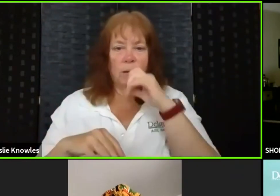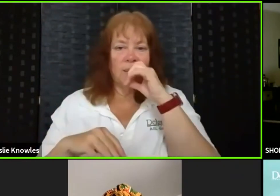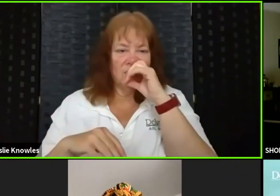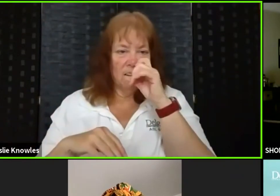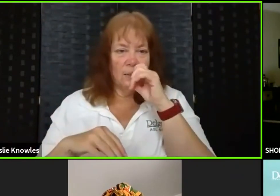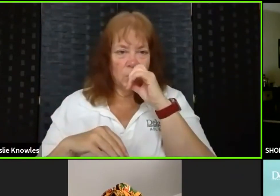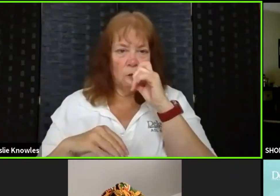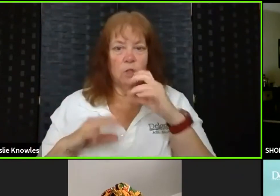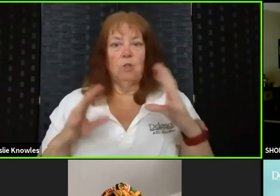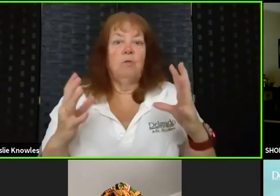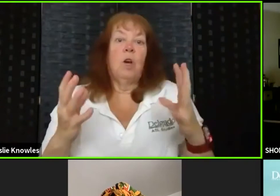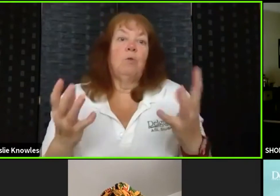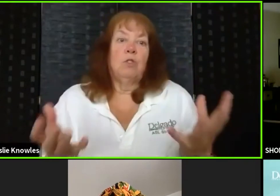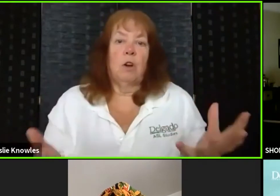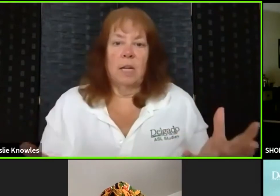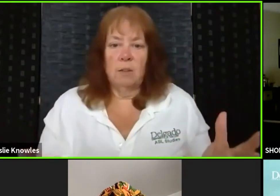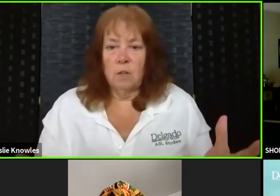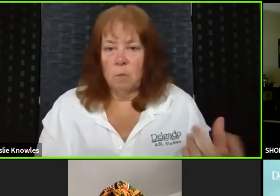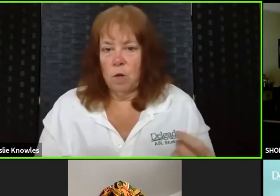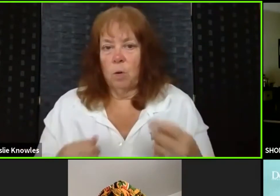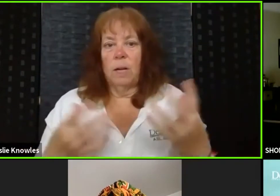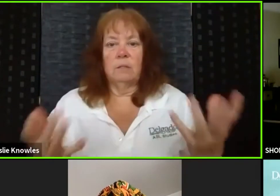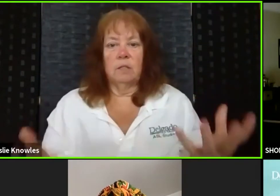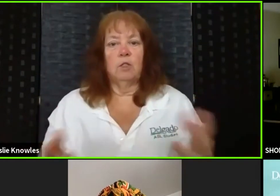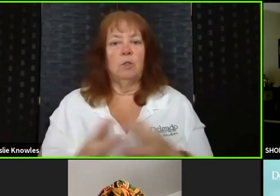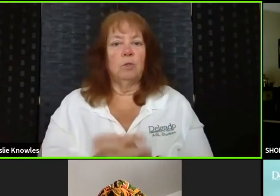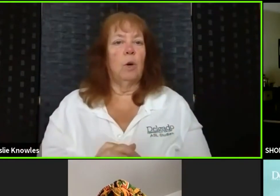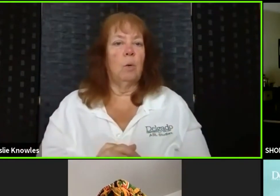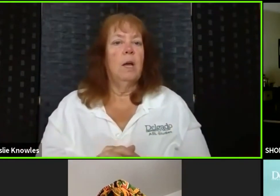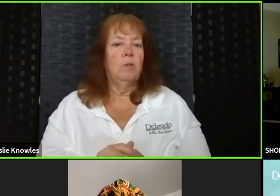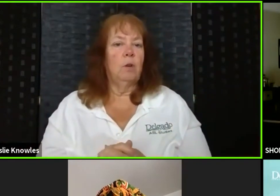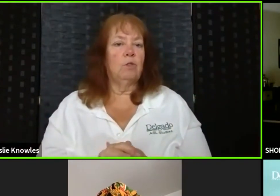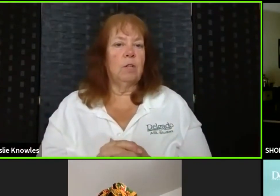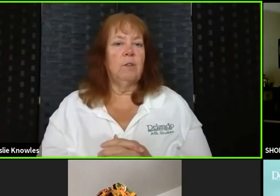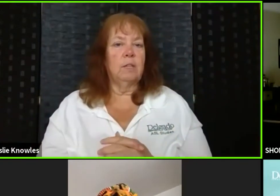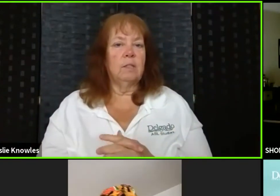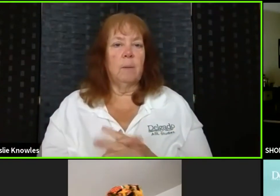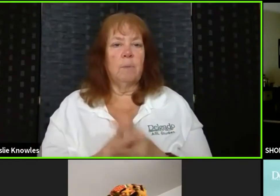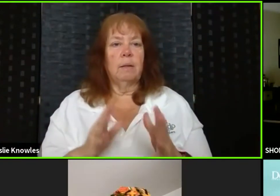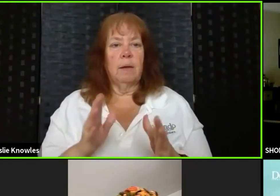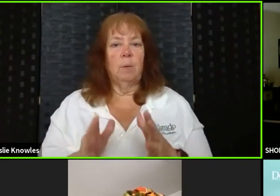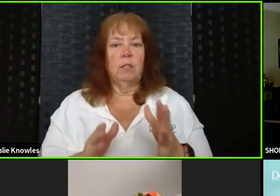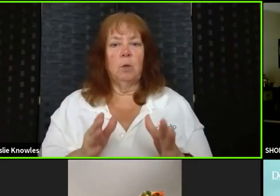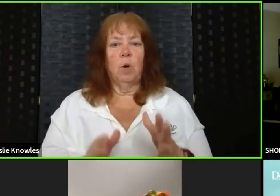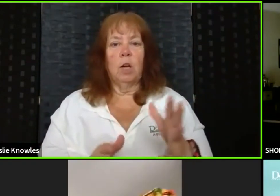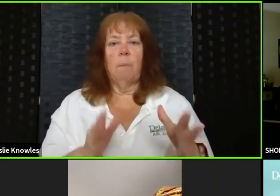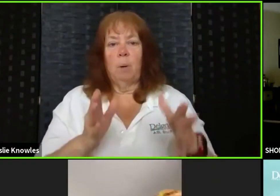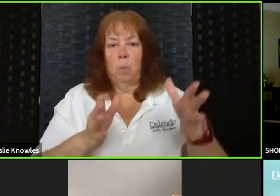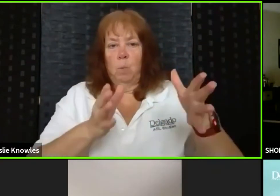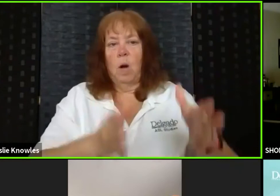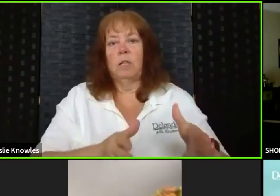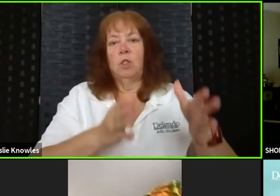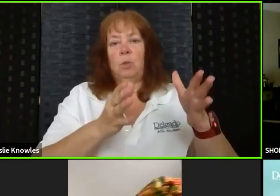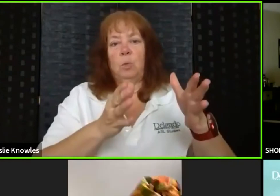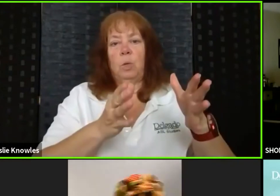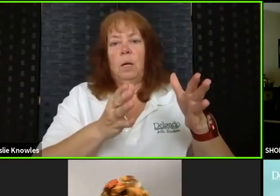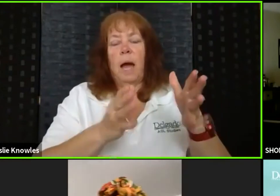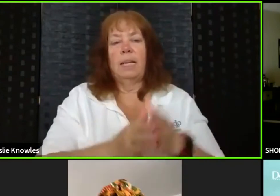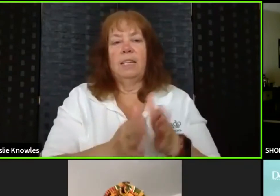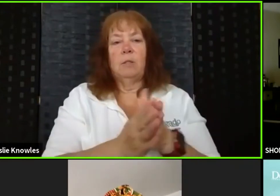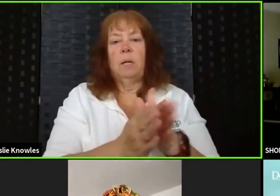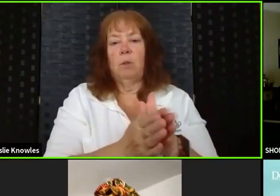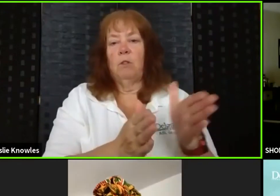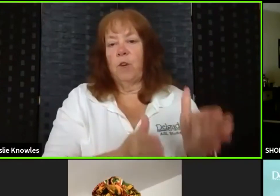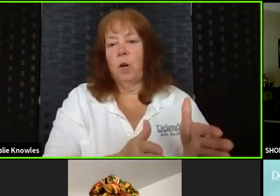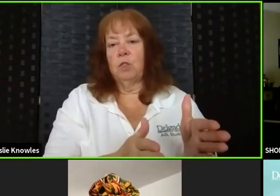do that credit exam so that you don't start at ASL 1 or ASL 2. So those are definitely something that we need to work on, but